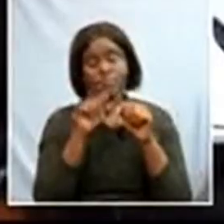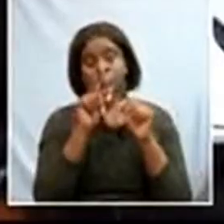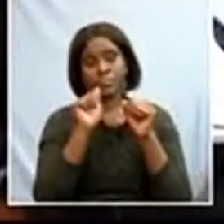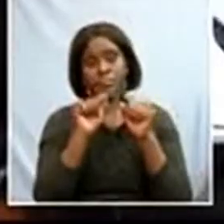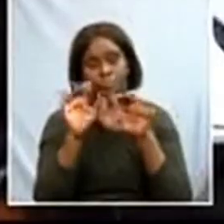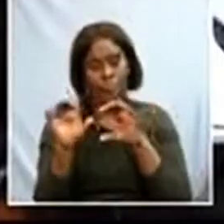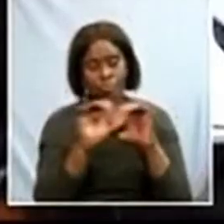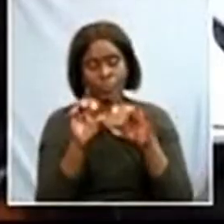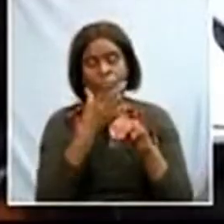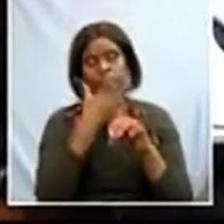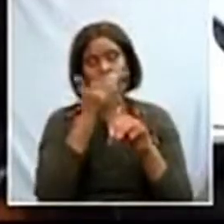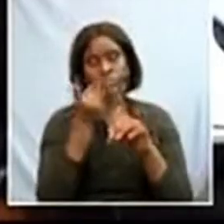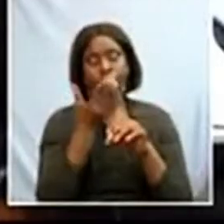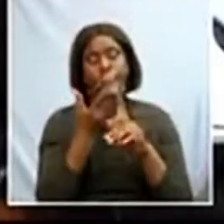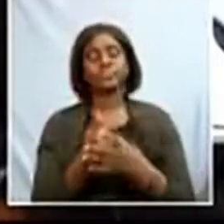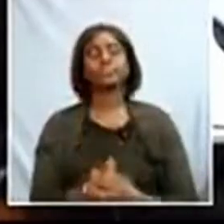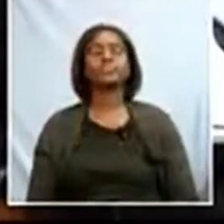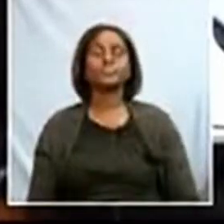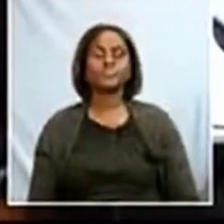better.